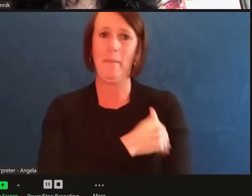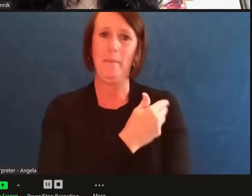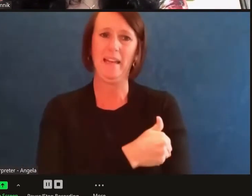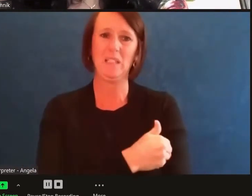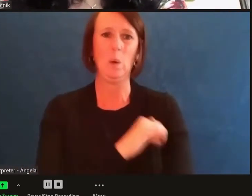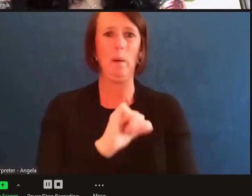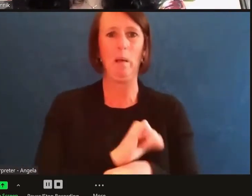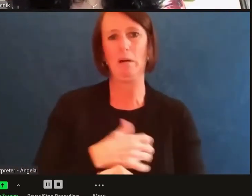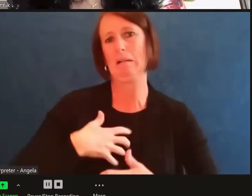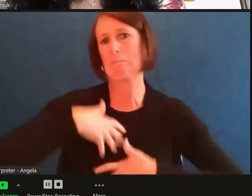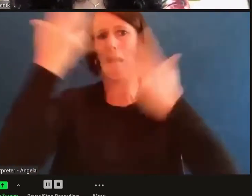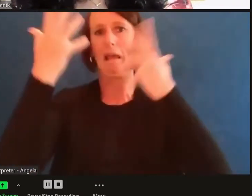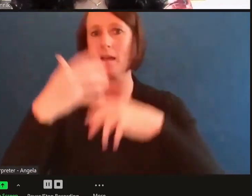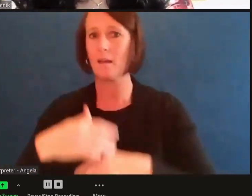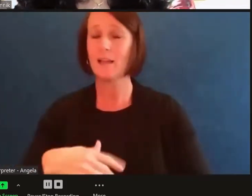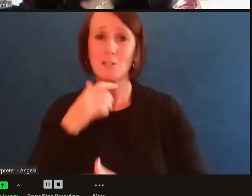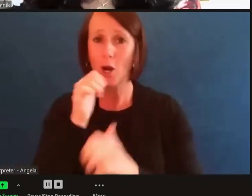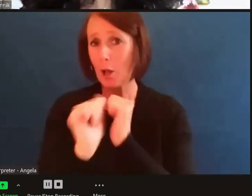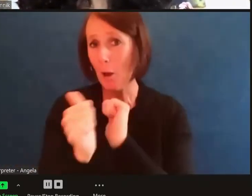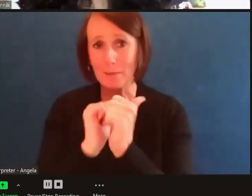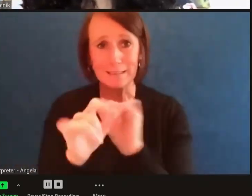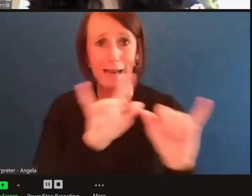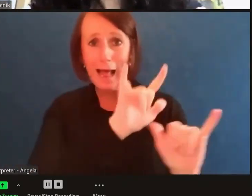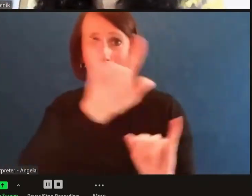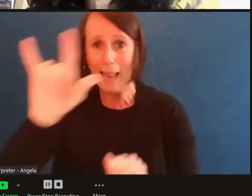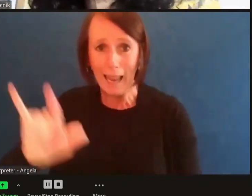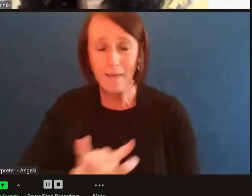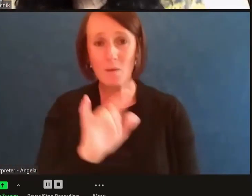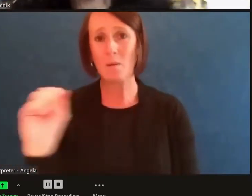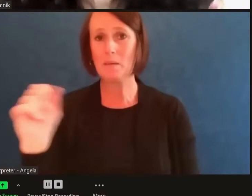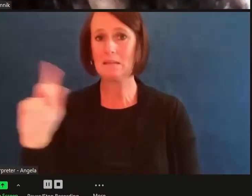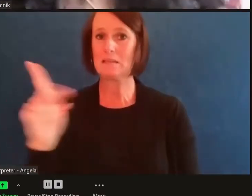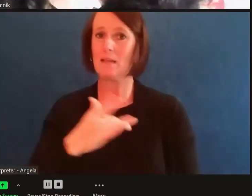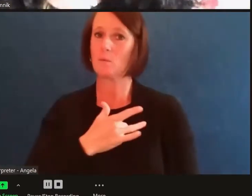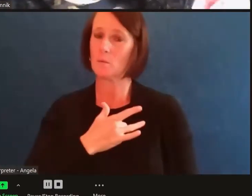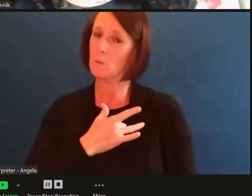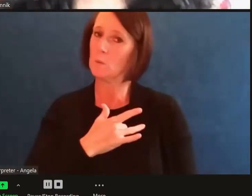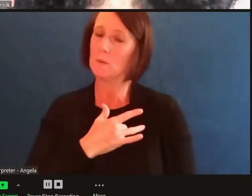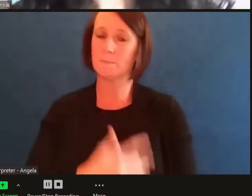mad at me. I don't know. It's not a competition. I love you all, but Saskatchewan is pretty near and dear to my heart.